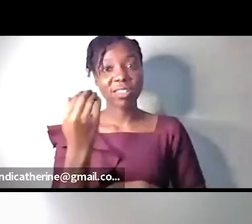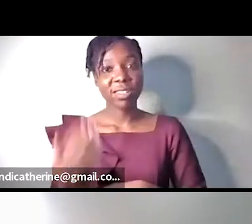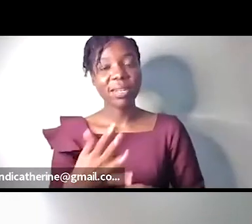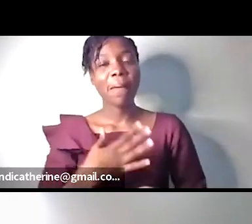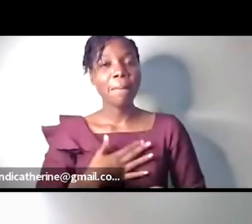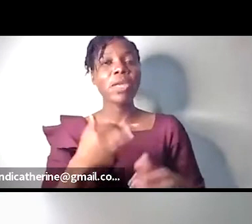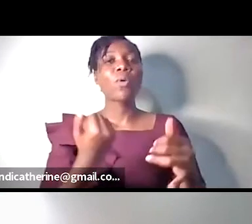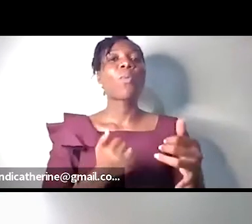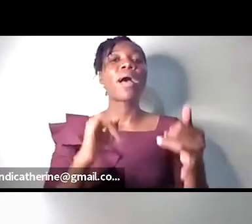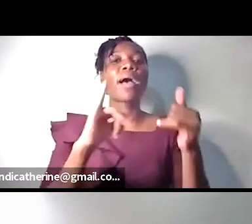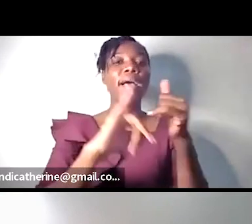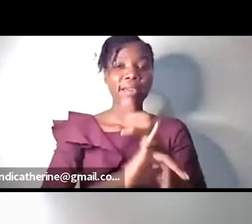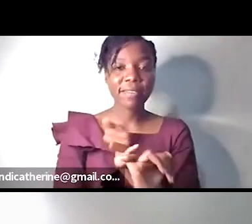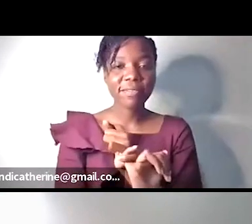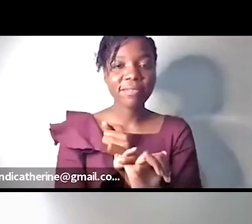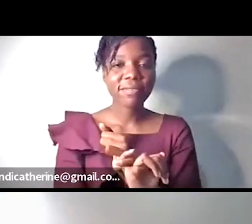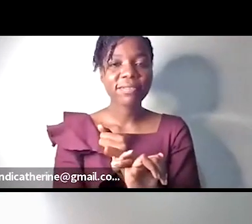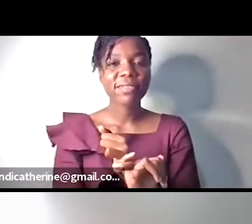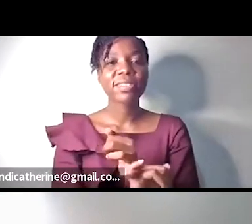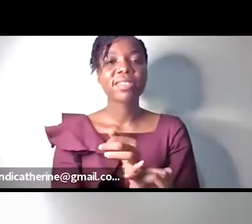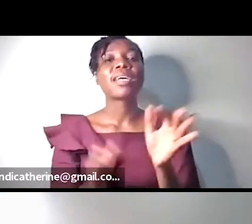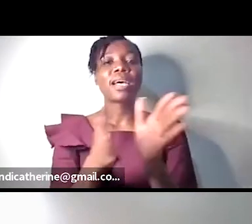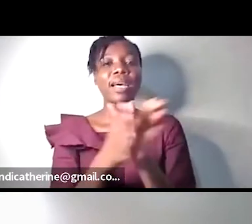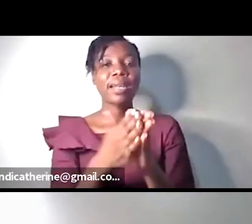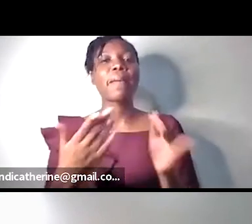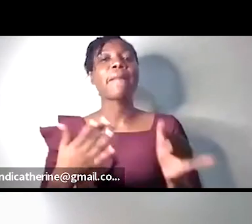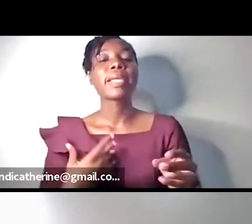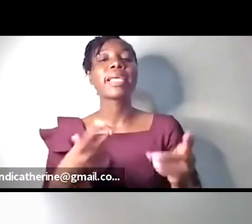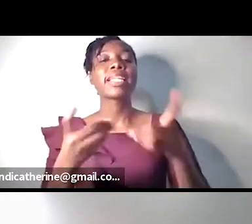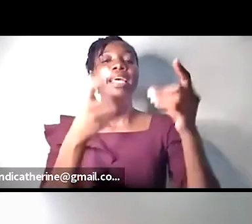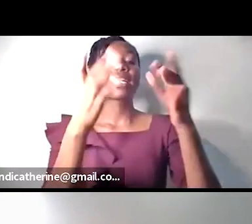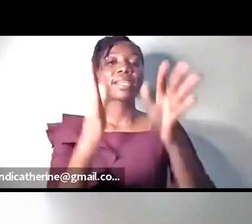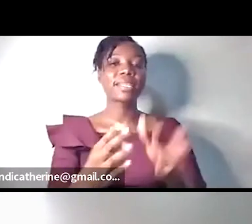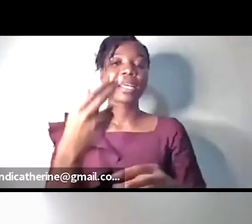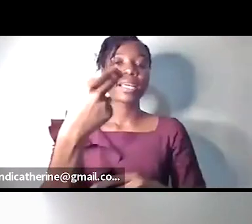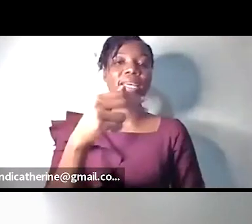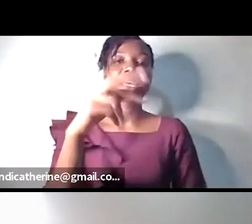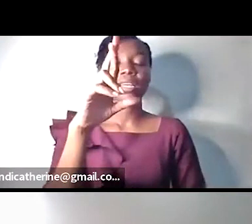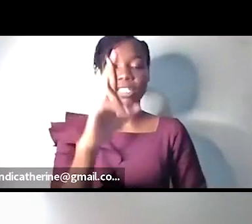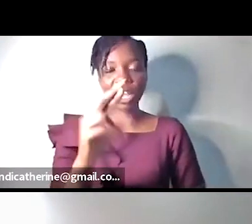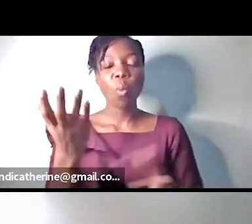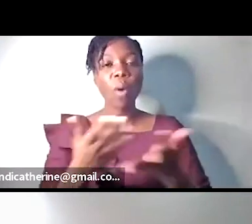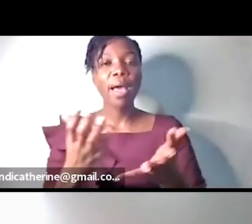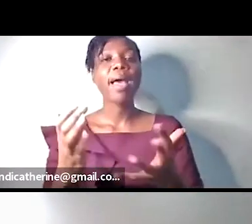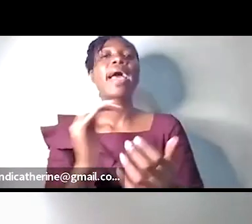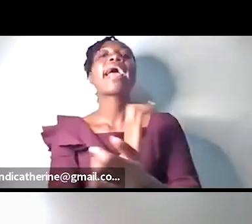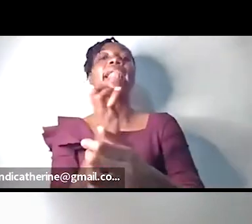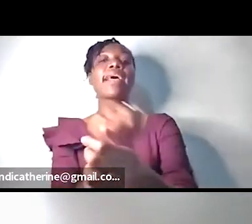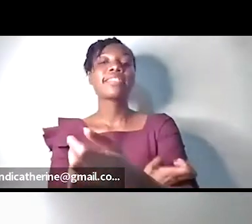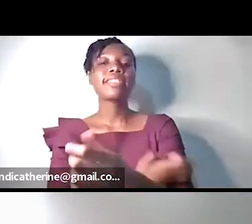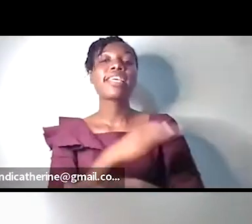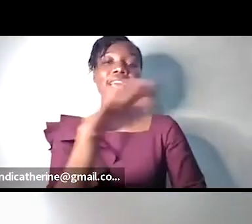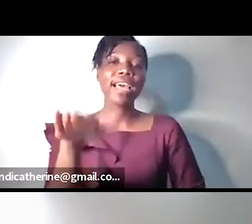also a director of HR in energy sector, Rwanda Energy